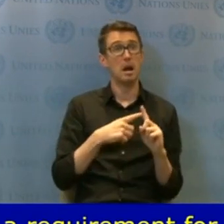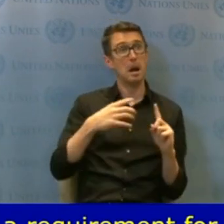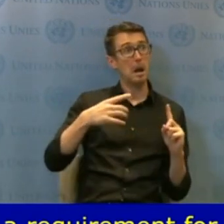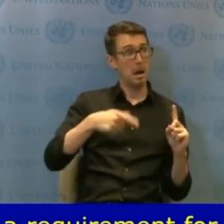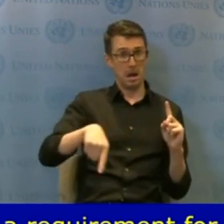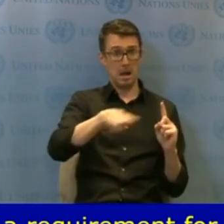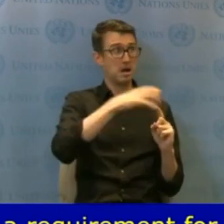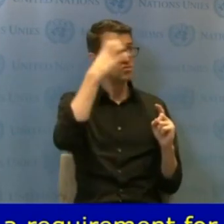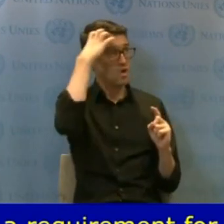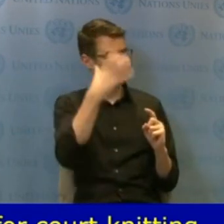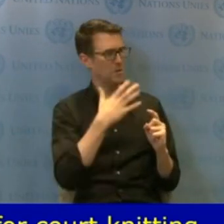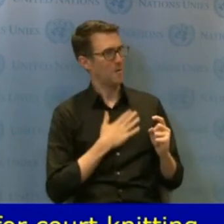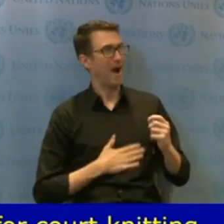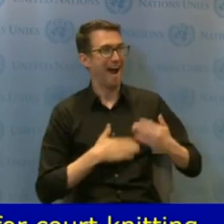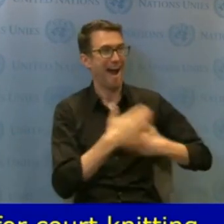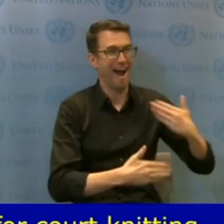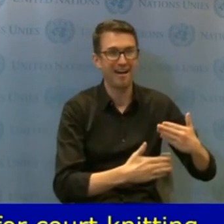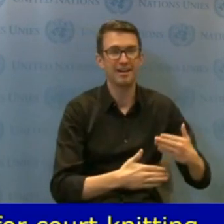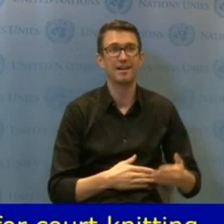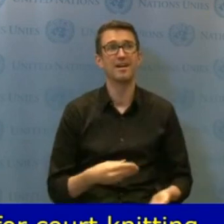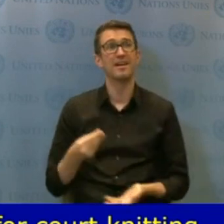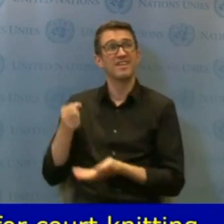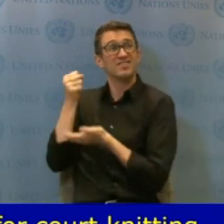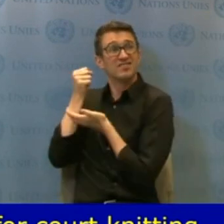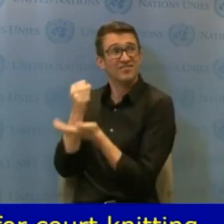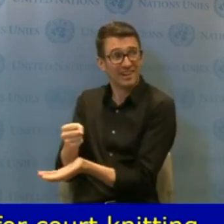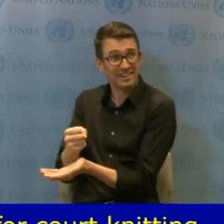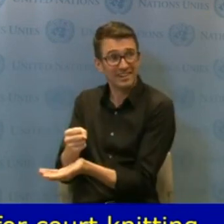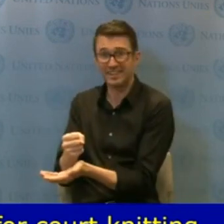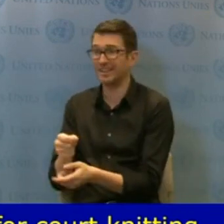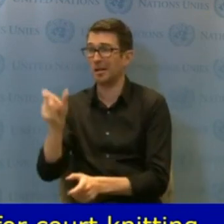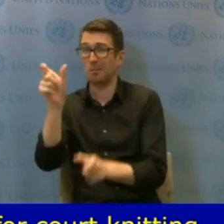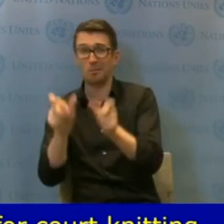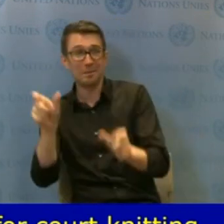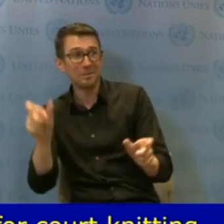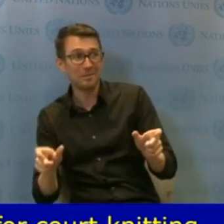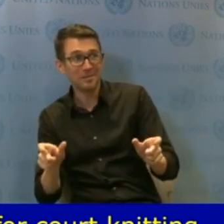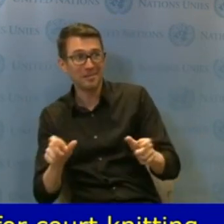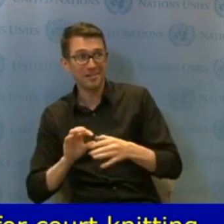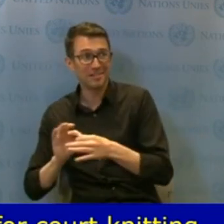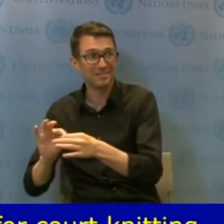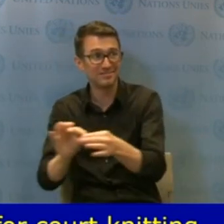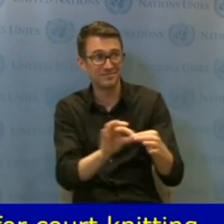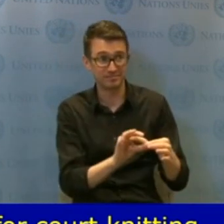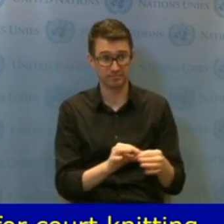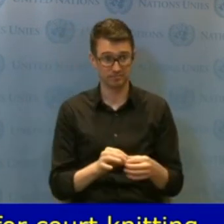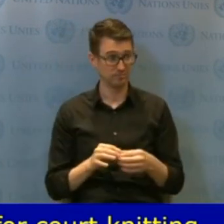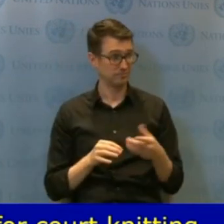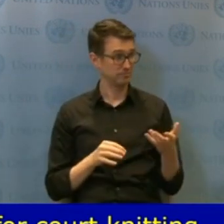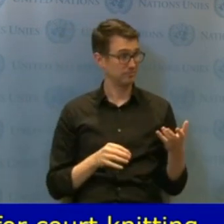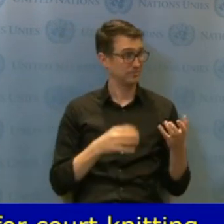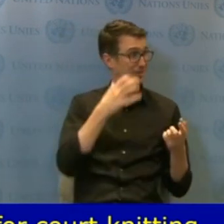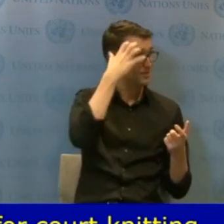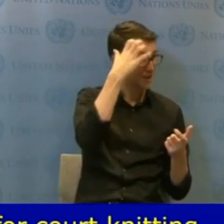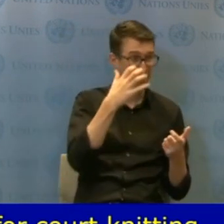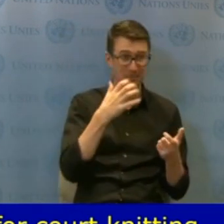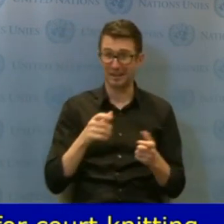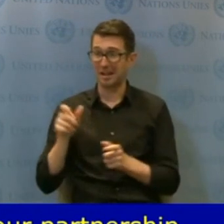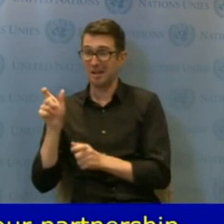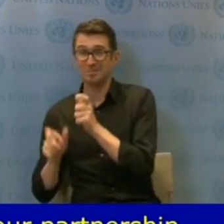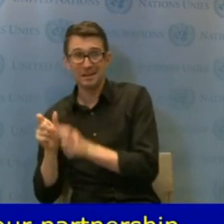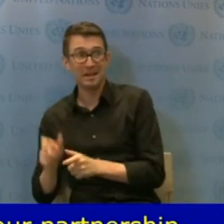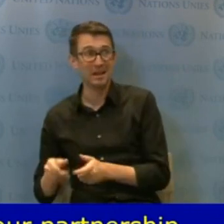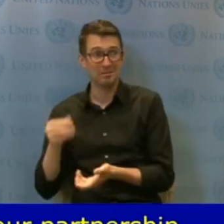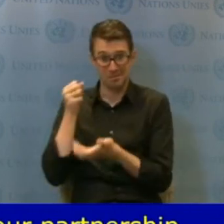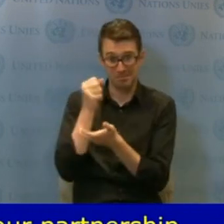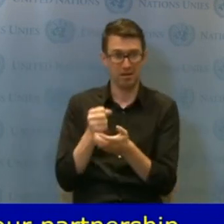will be able to position accessibility as